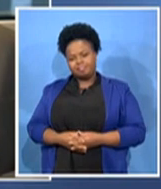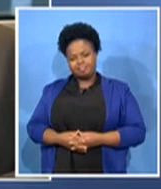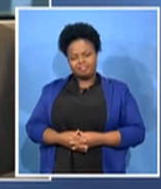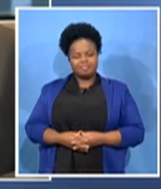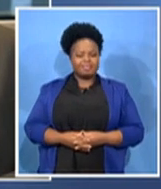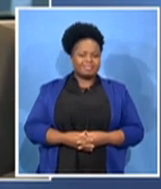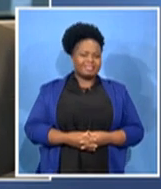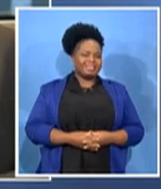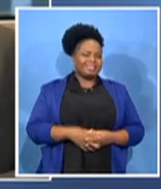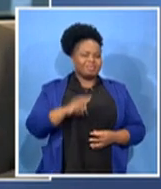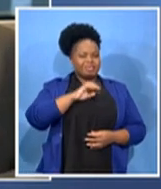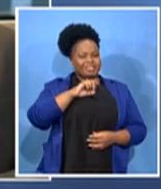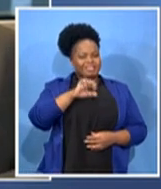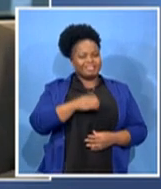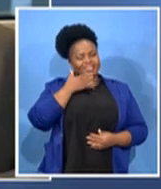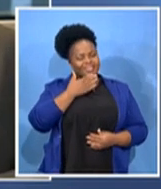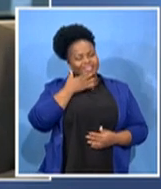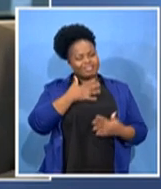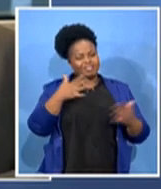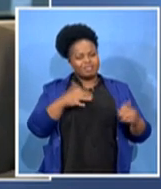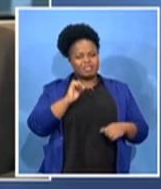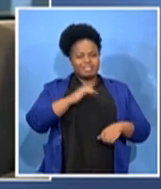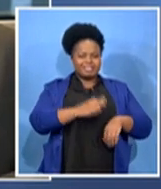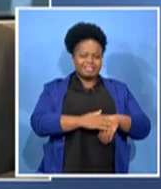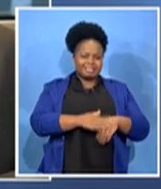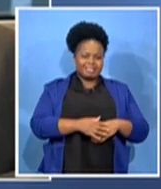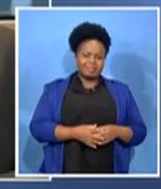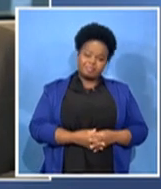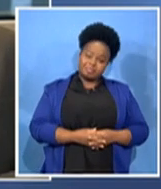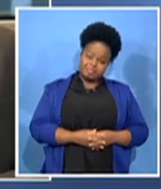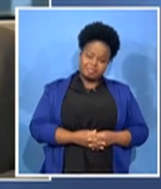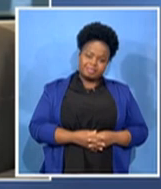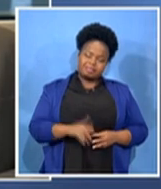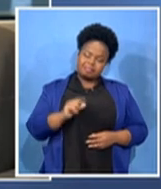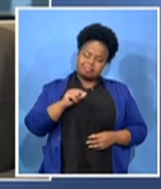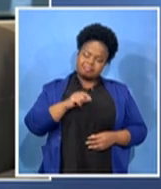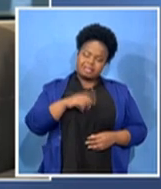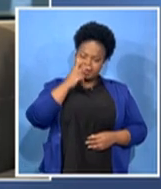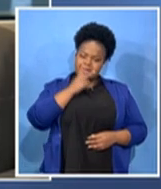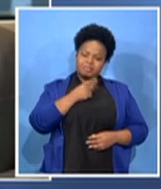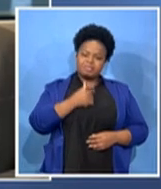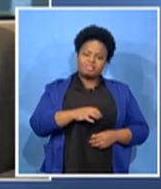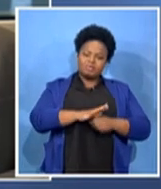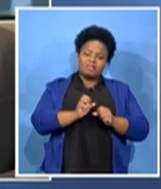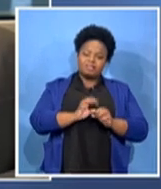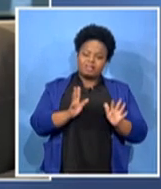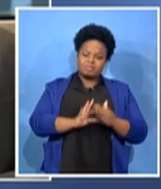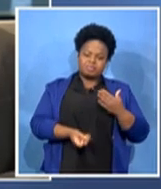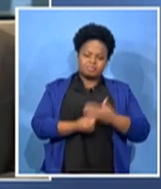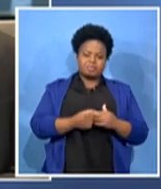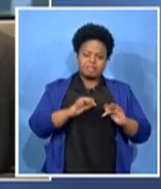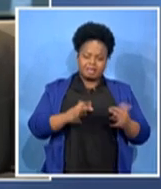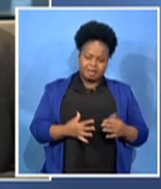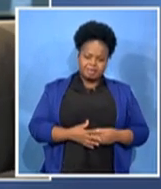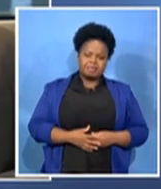for your time. I would like to see as well how COVID-19 would throw spin in the works when it comes to lobbying,